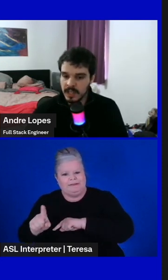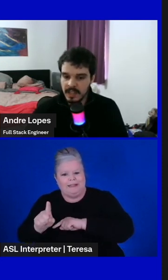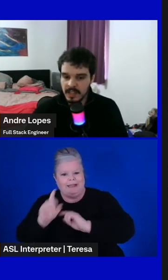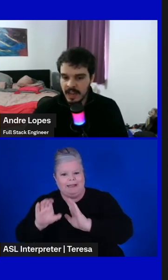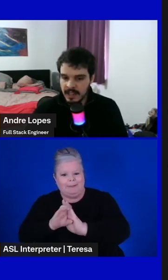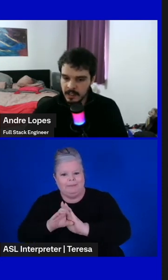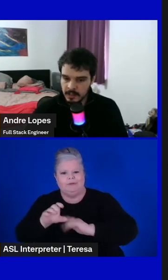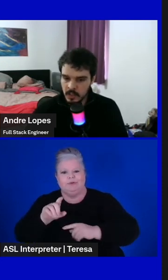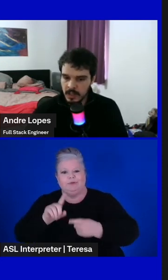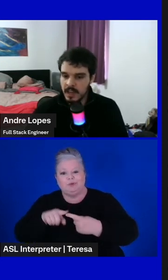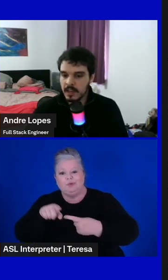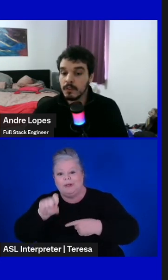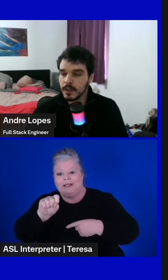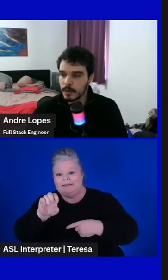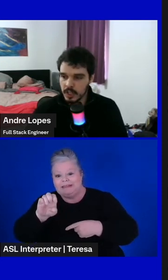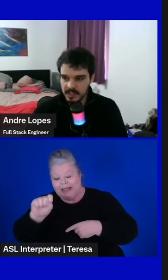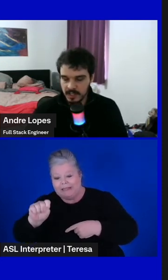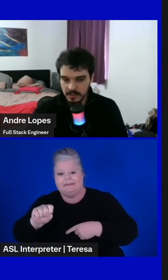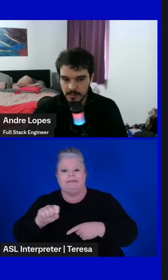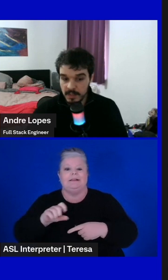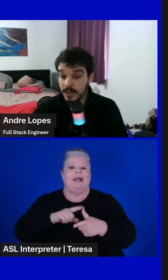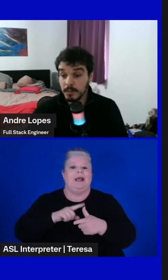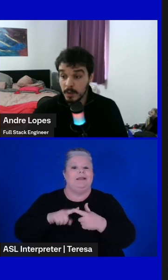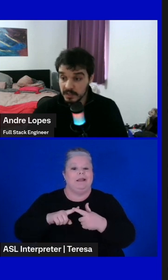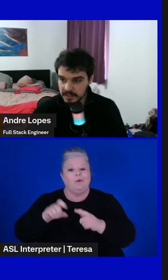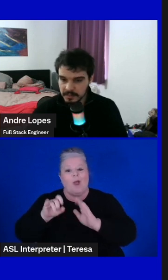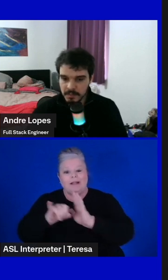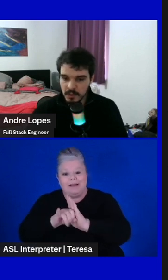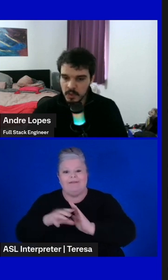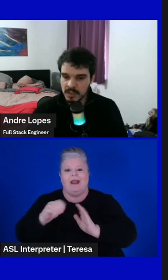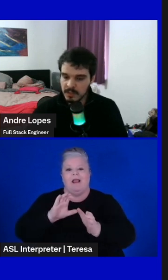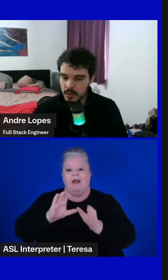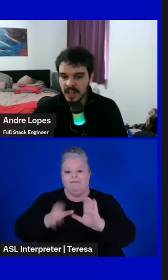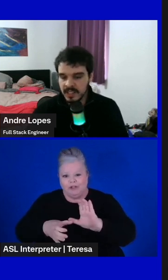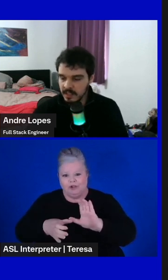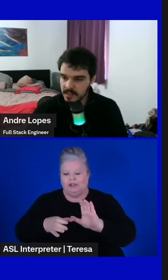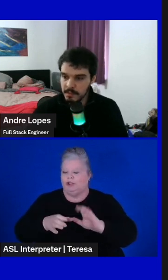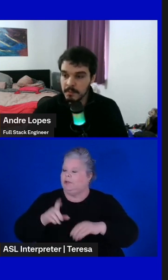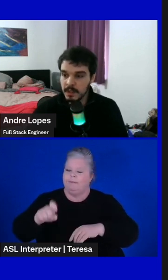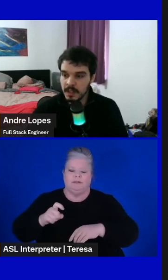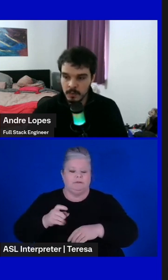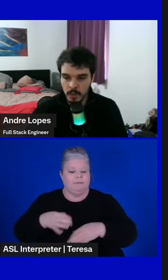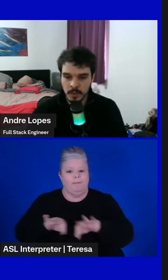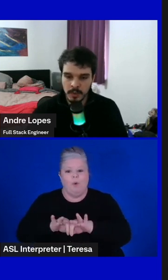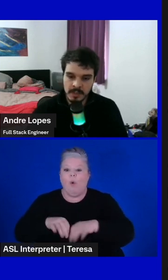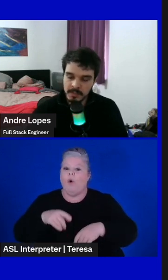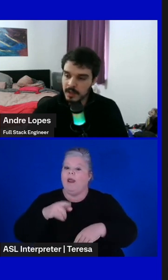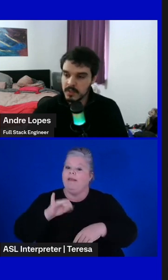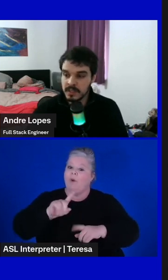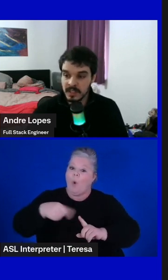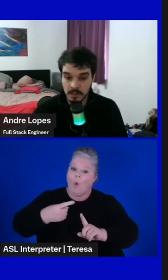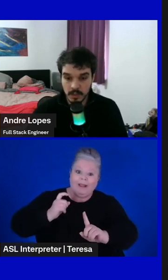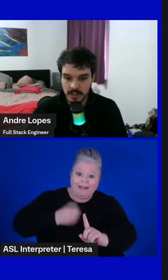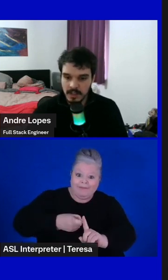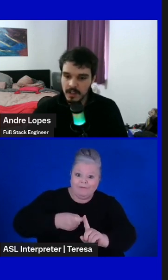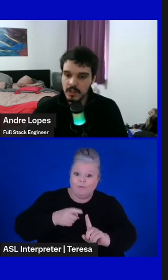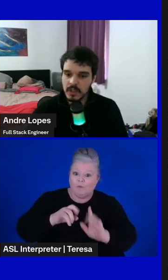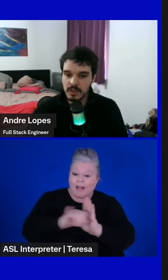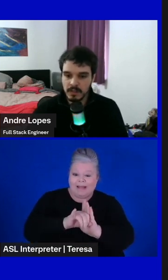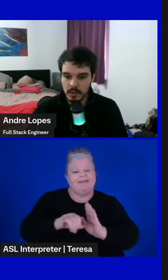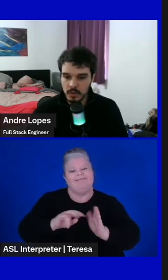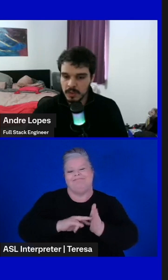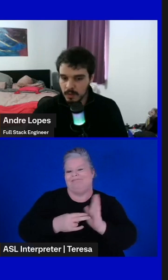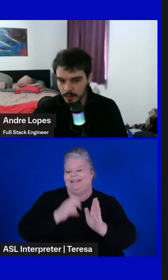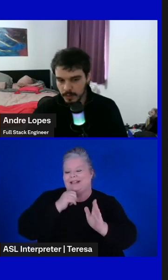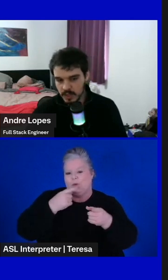and to the identity and configuration set. It's very important. If you just give to the identity, sometimes it doesn't work. You